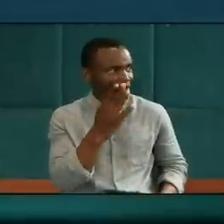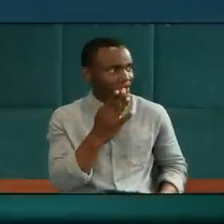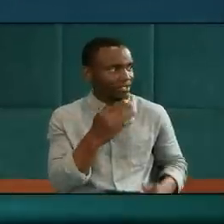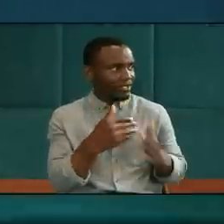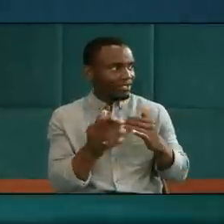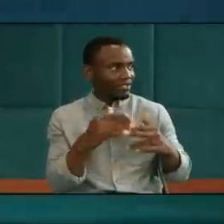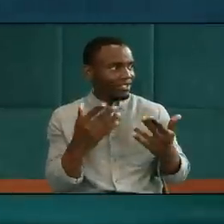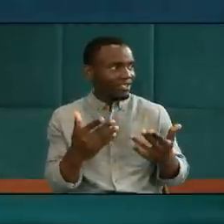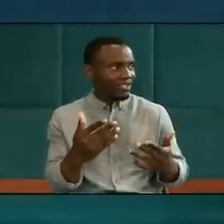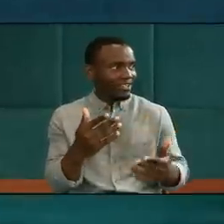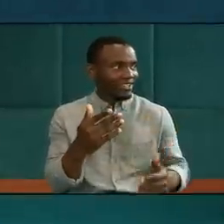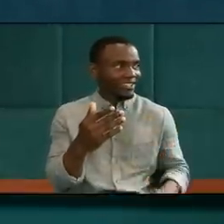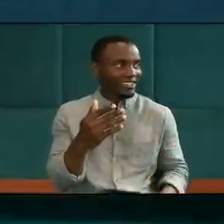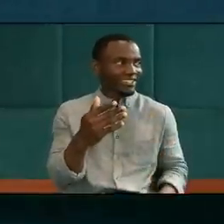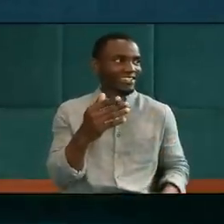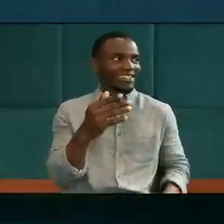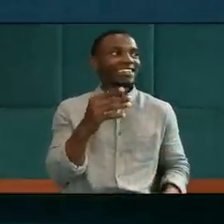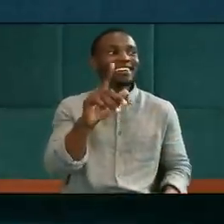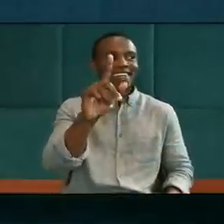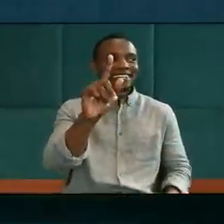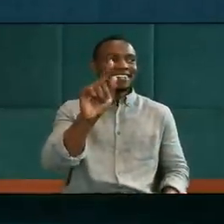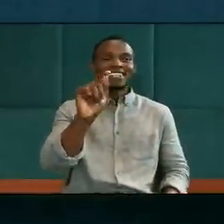board meeting, but he's not doing anything.